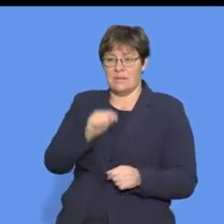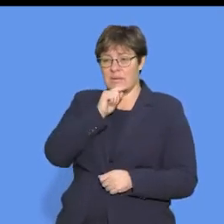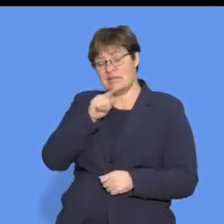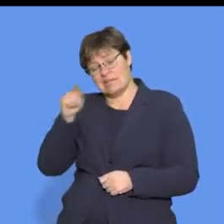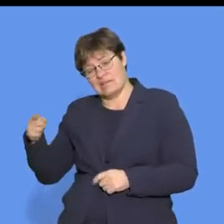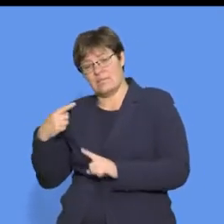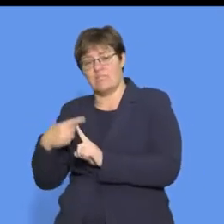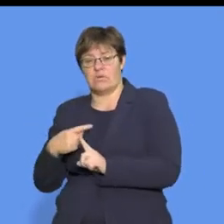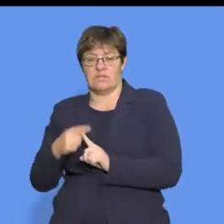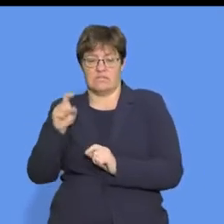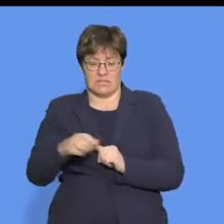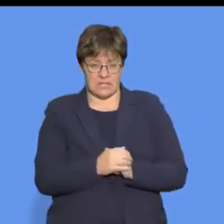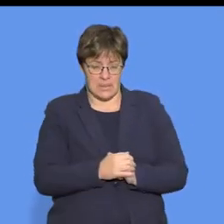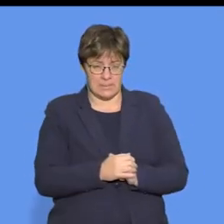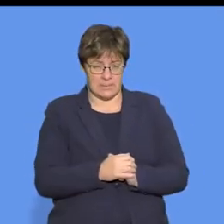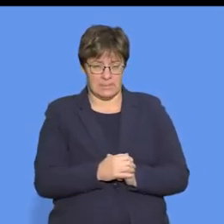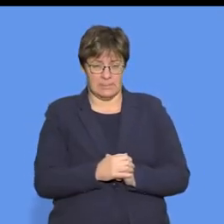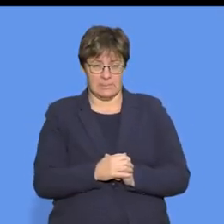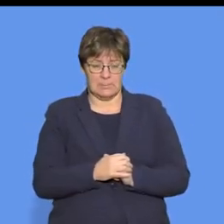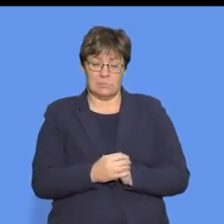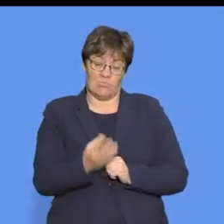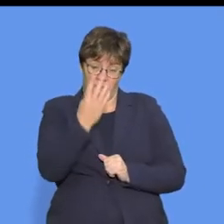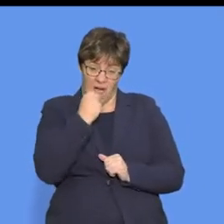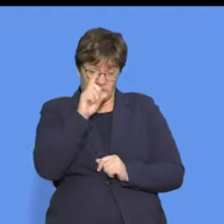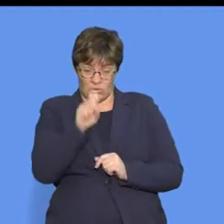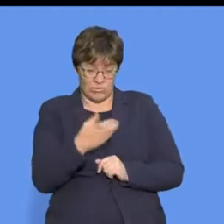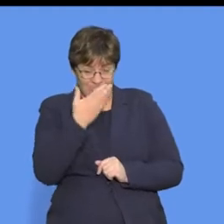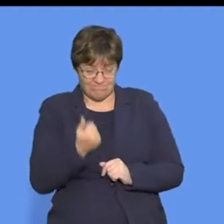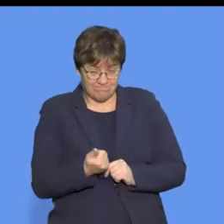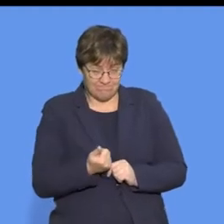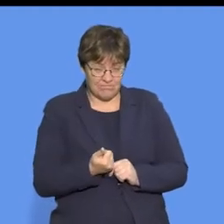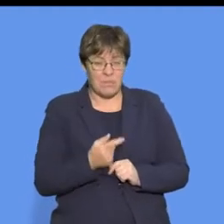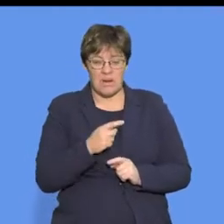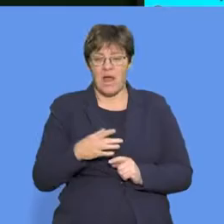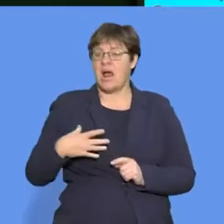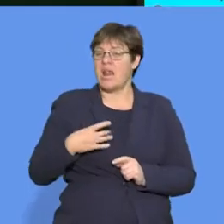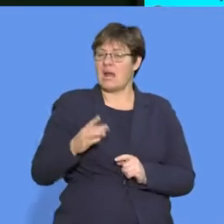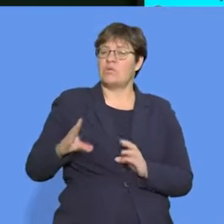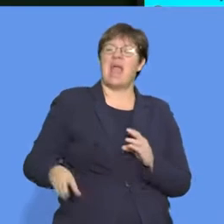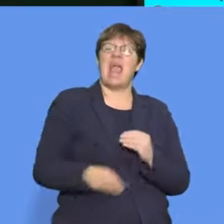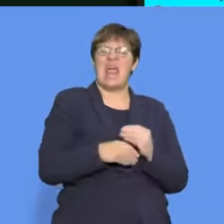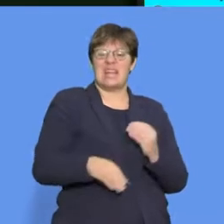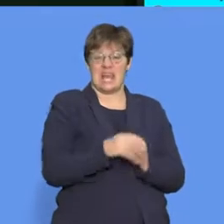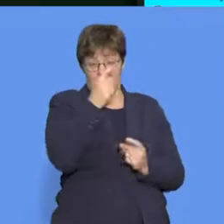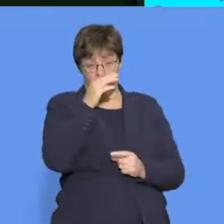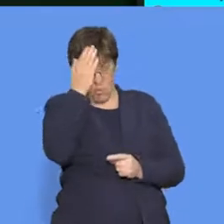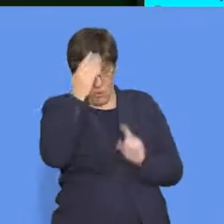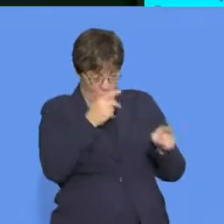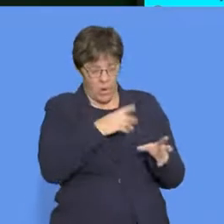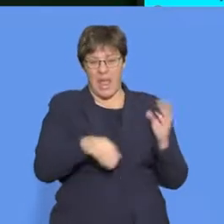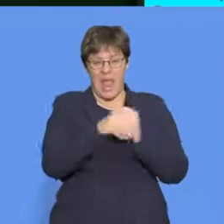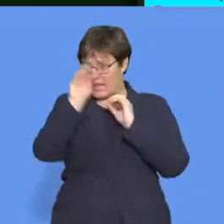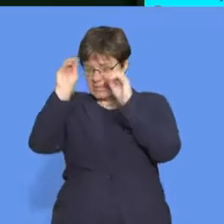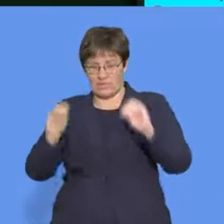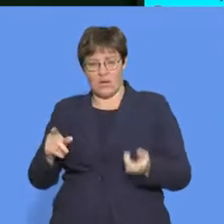means that terminal must be positive. Now, I don't know if they're going to ask questions about that, but I just like to add in the extra